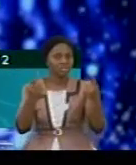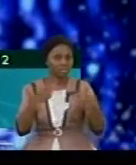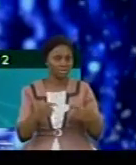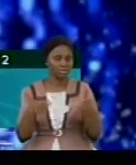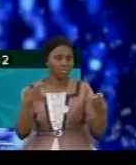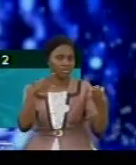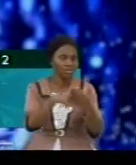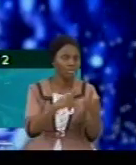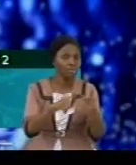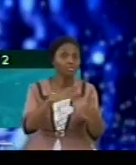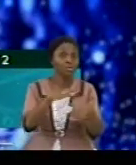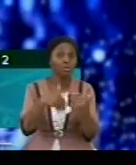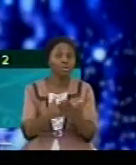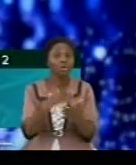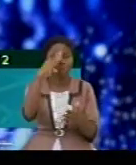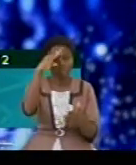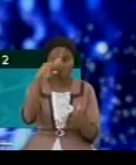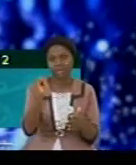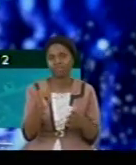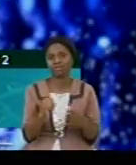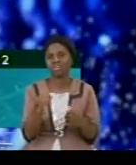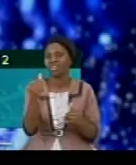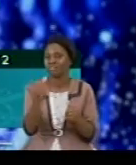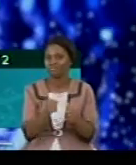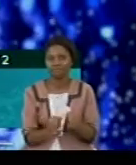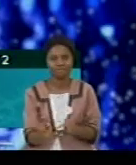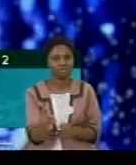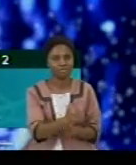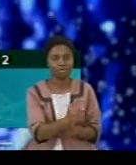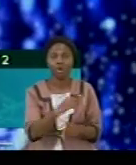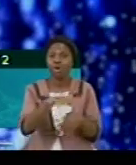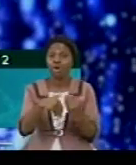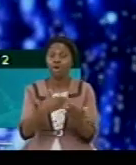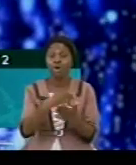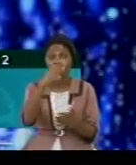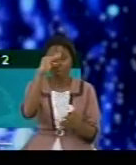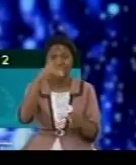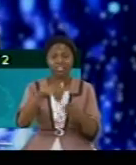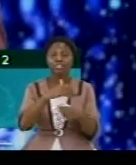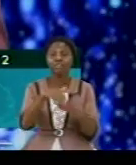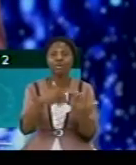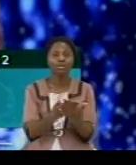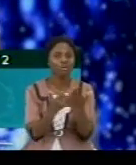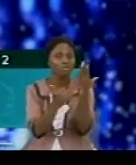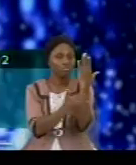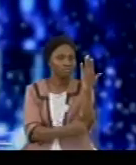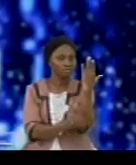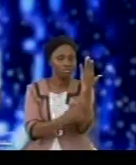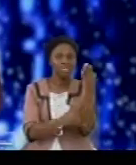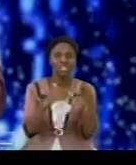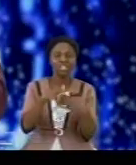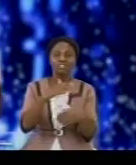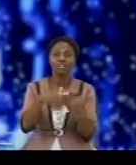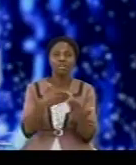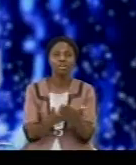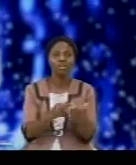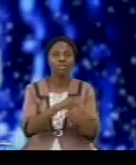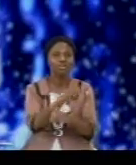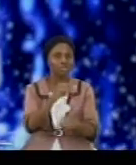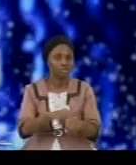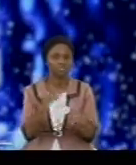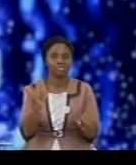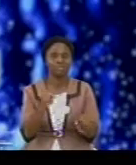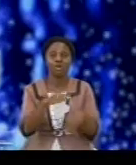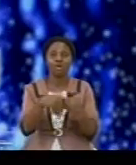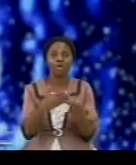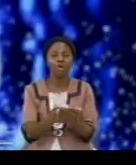all men. Everybody, all men in all continents, all men in all nations, all men no